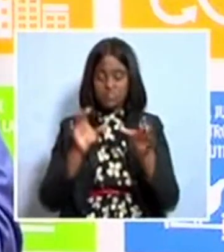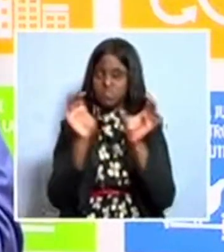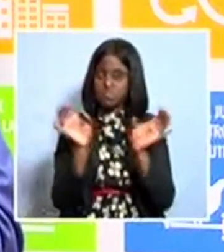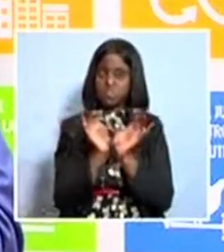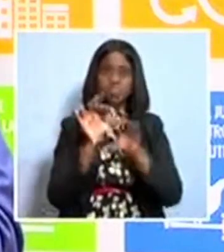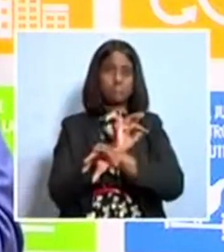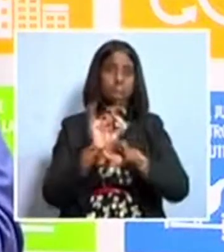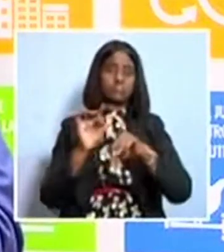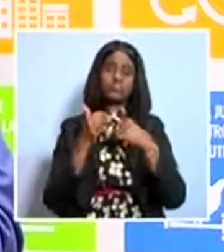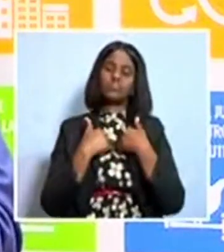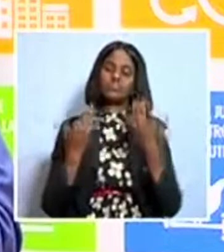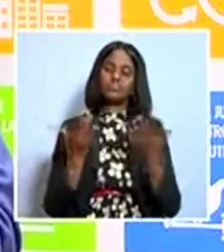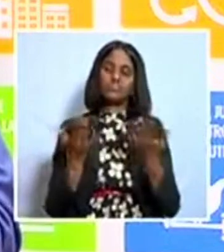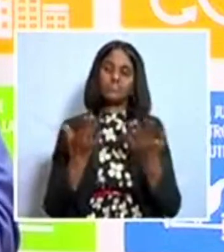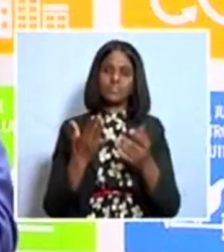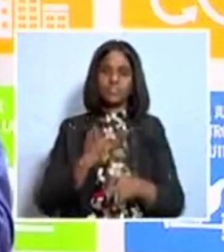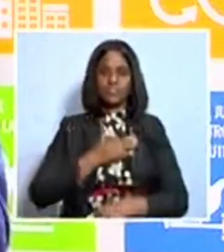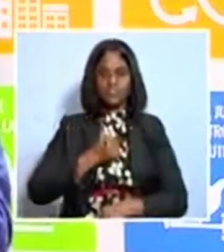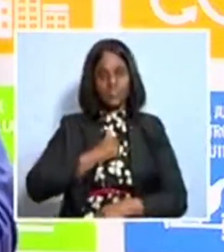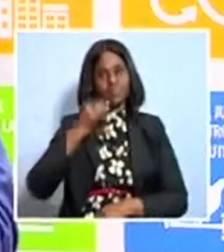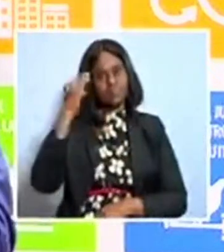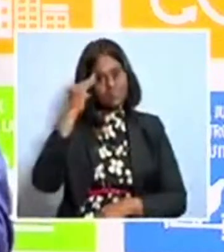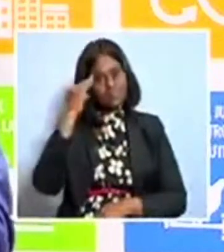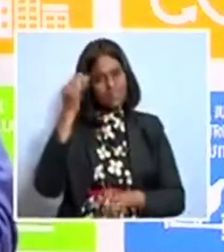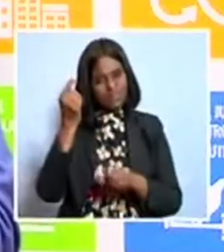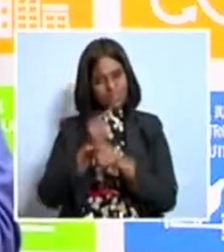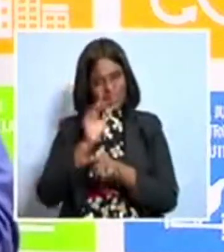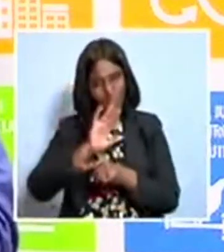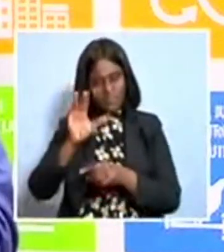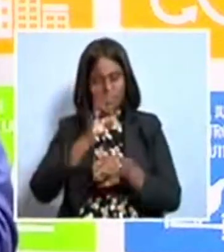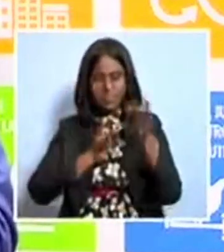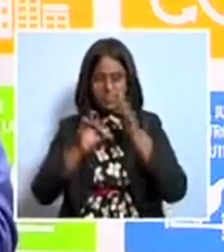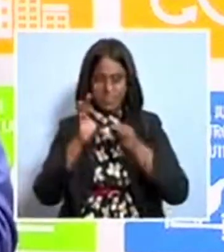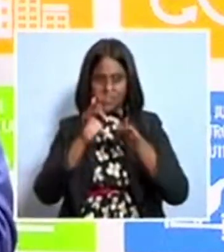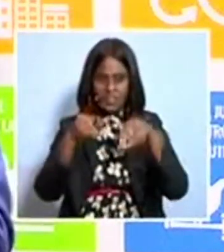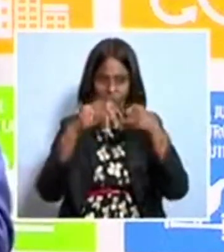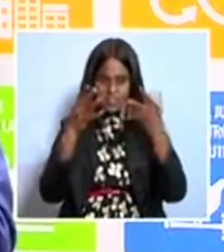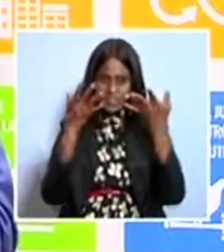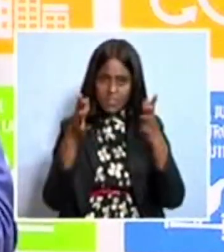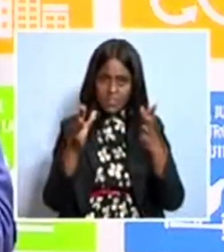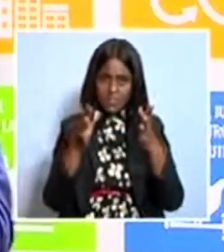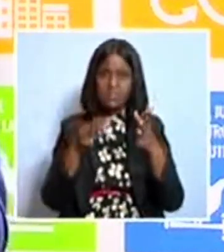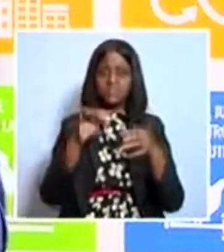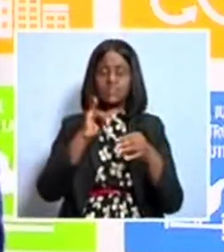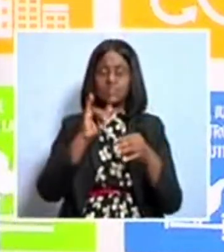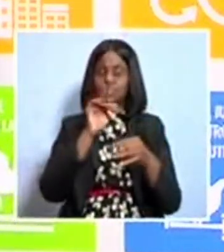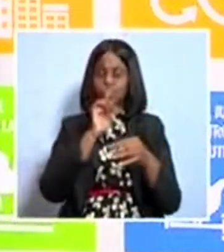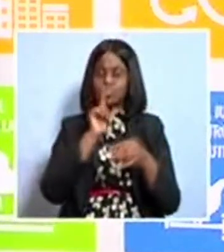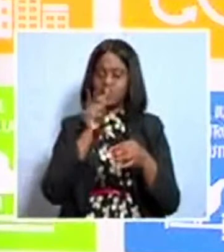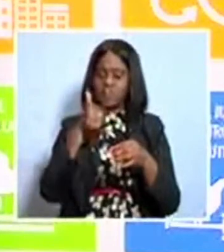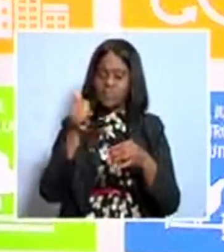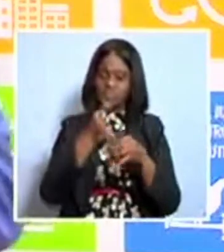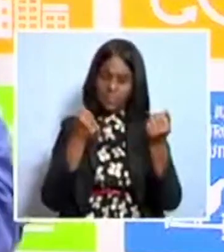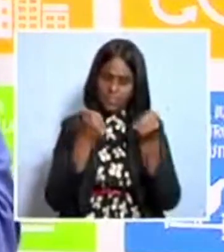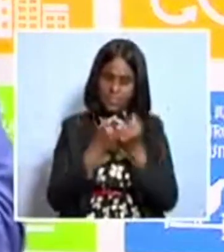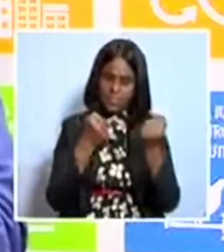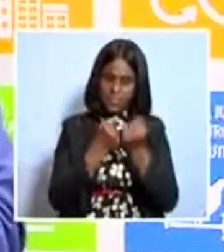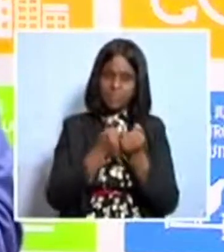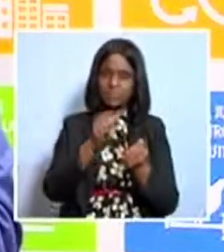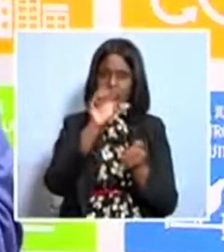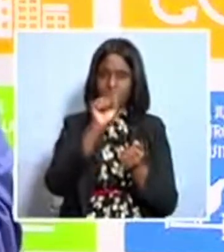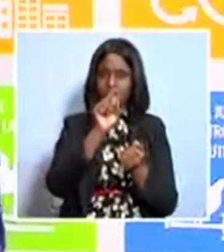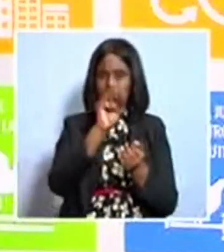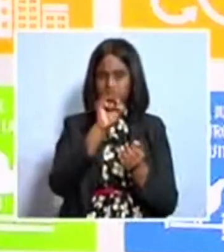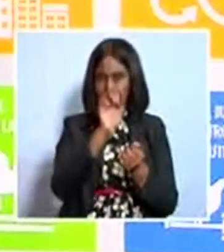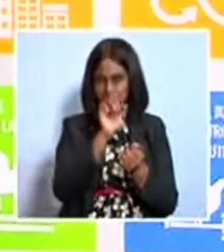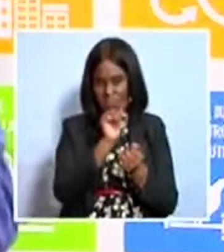But I know from the from the explanation that he has given, definitely they are supporting our SME, which